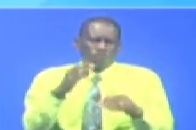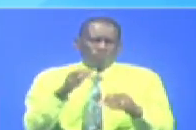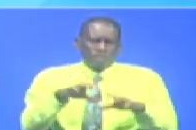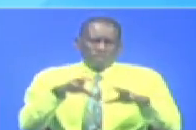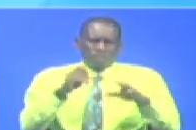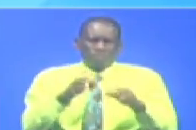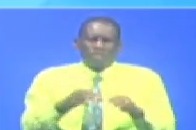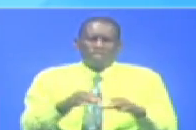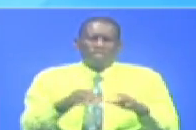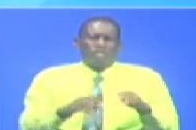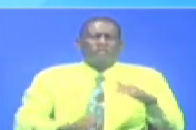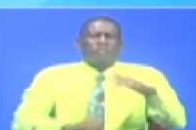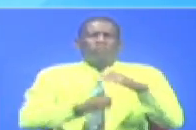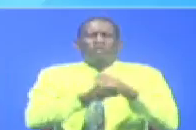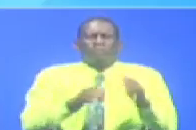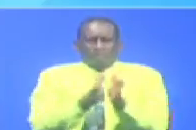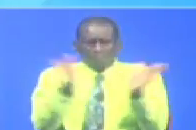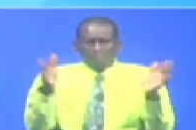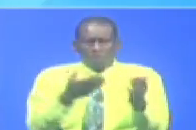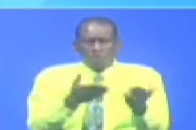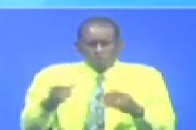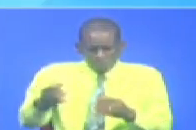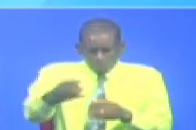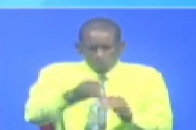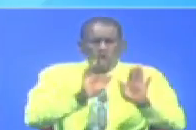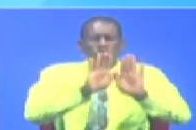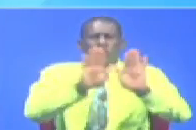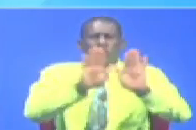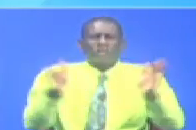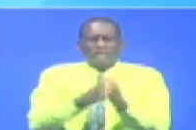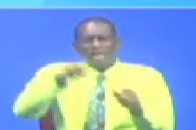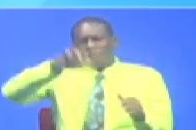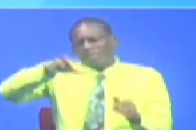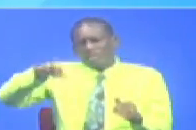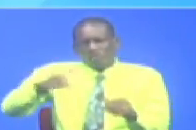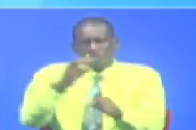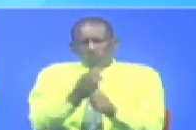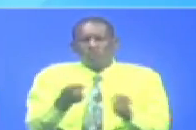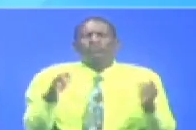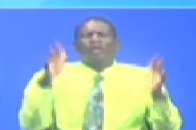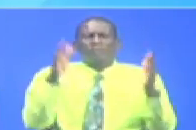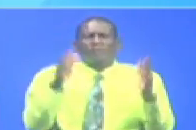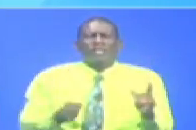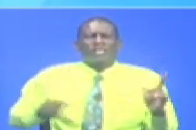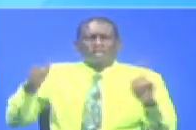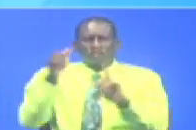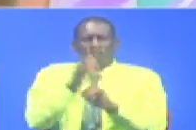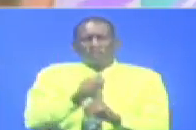public in a country where graffiti on walls and matatus is used to celebrate achievers.